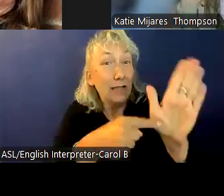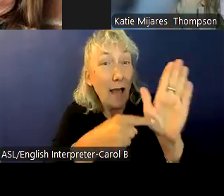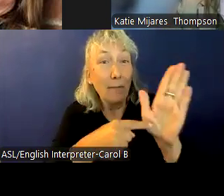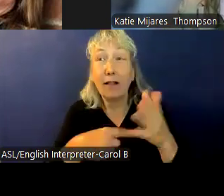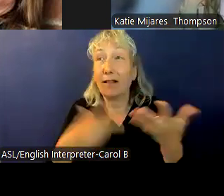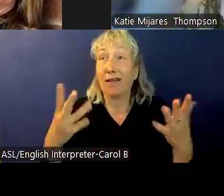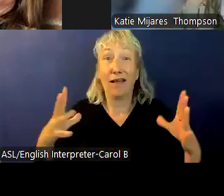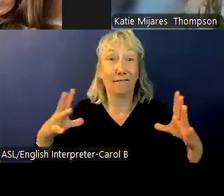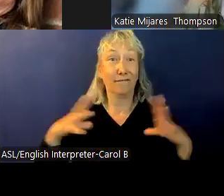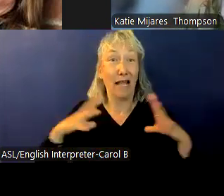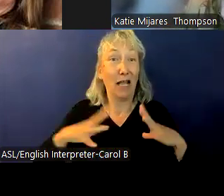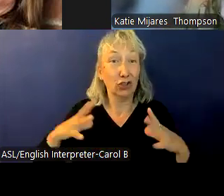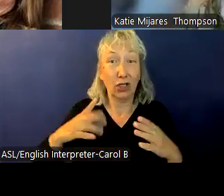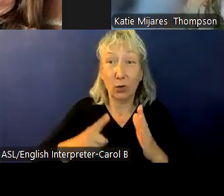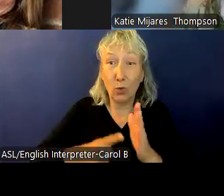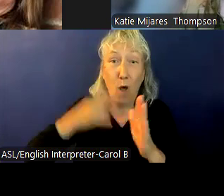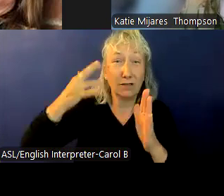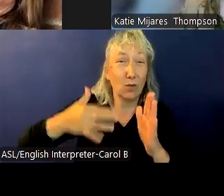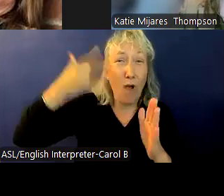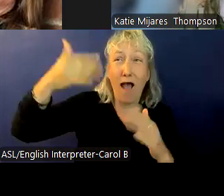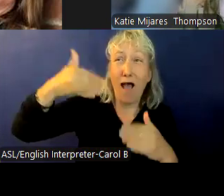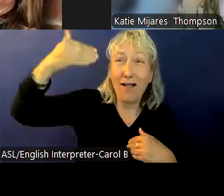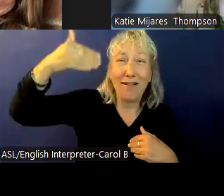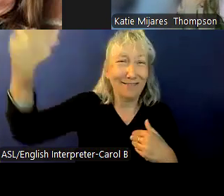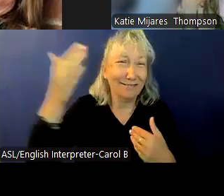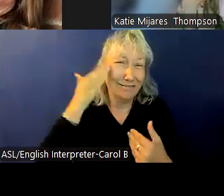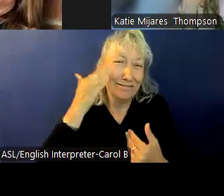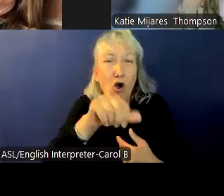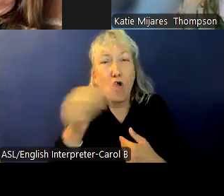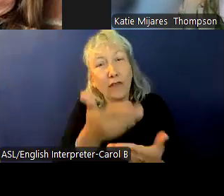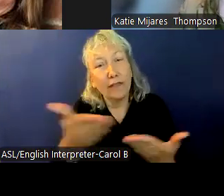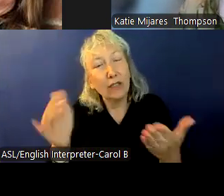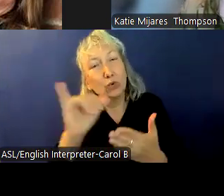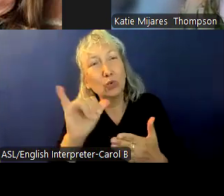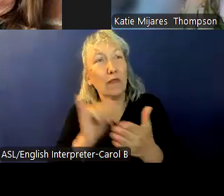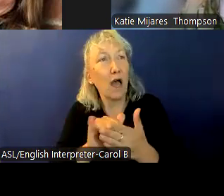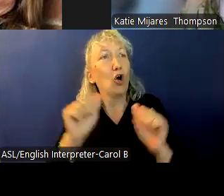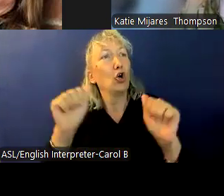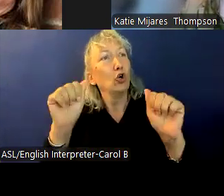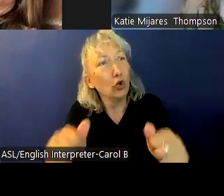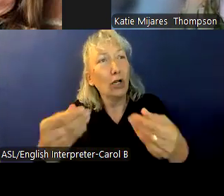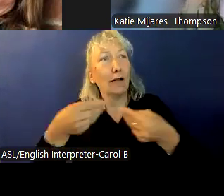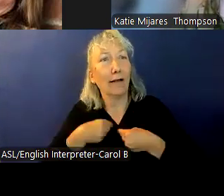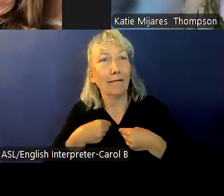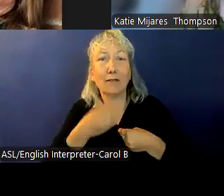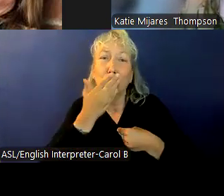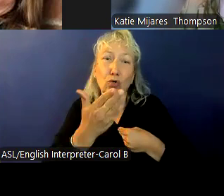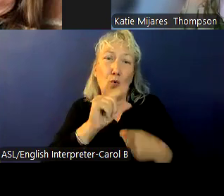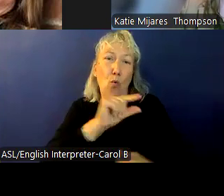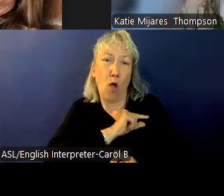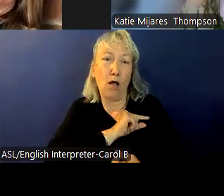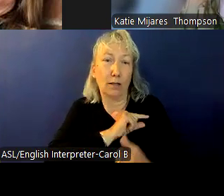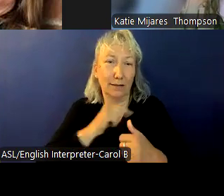once in a while, and other things as well that would just bring a lot of quality of life to the